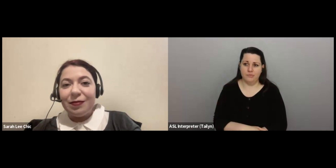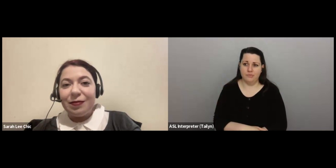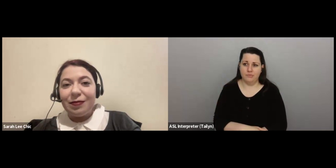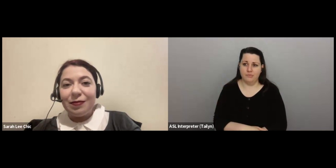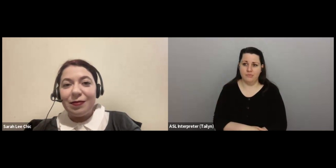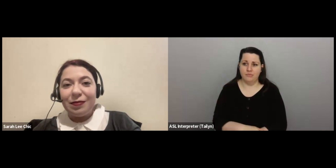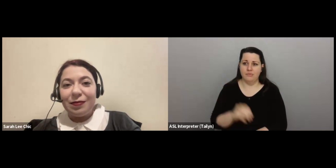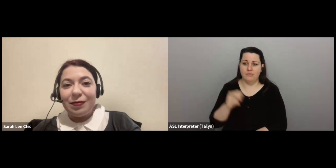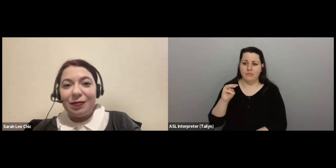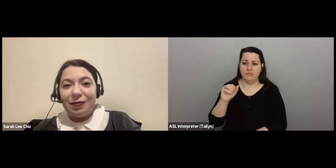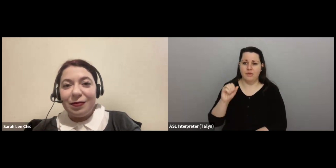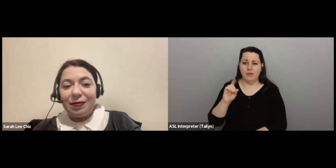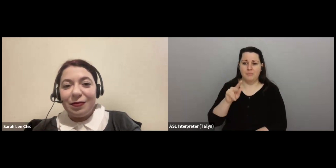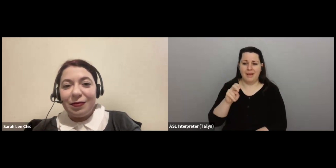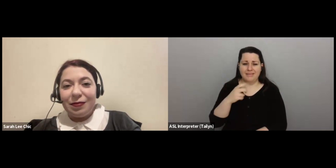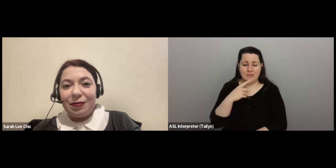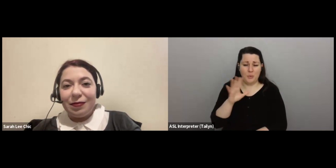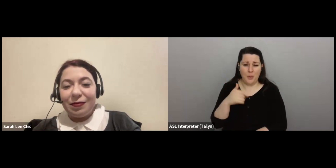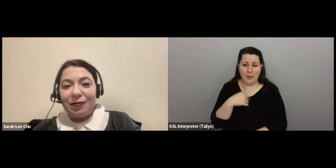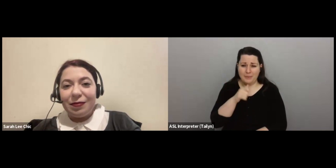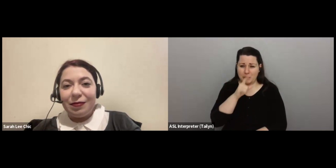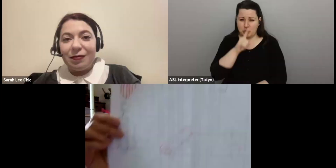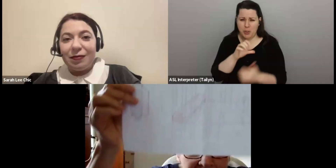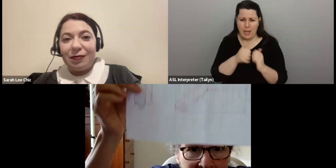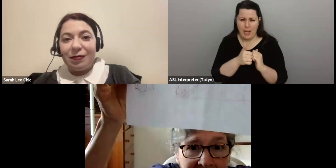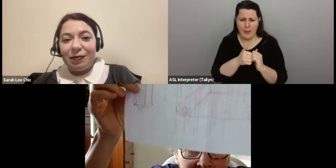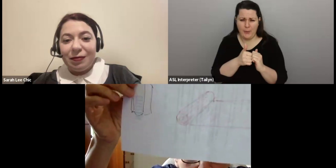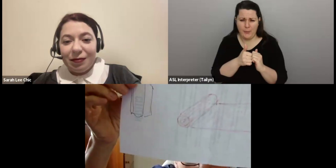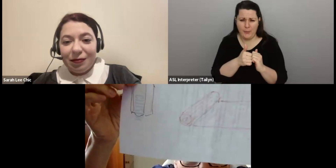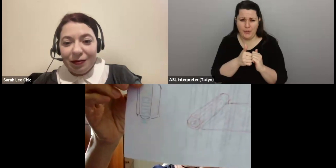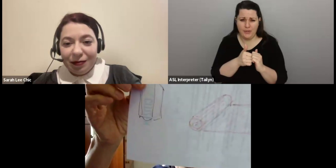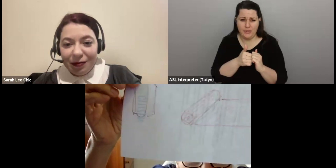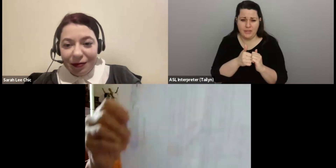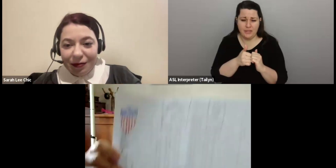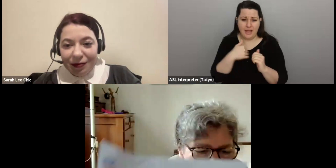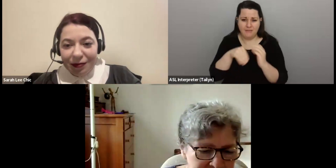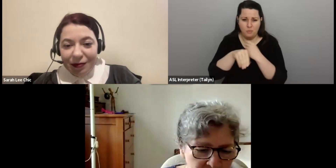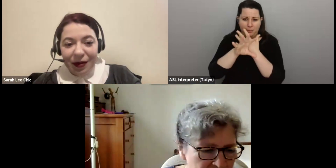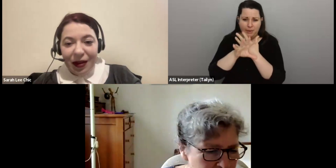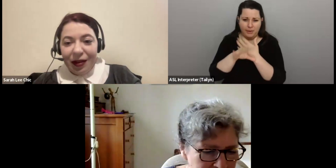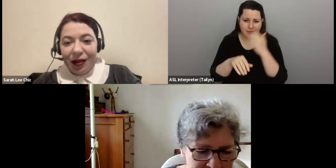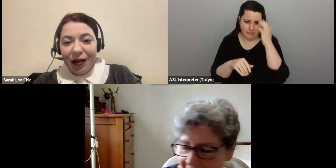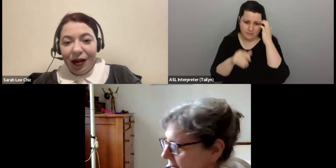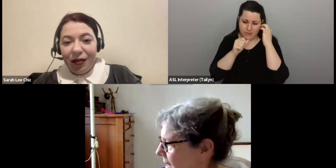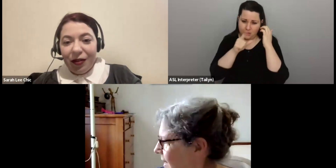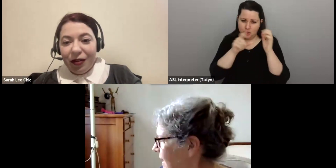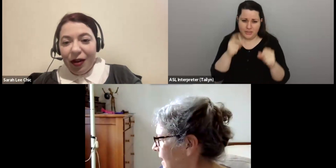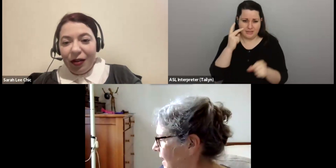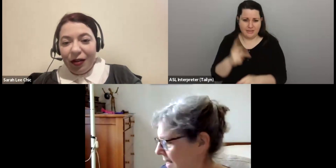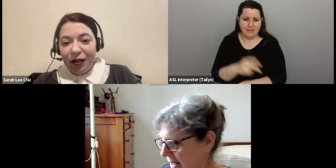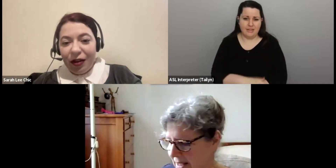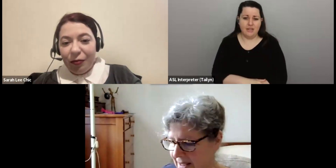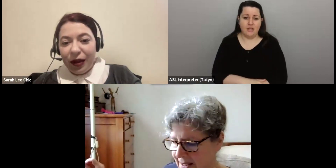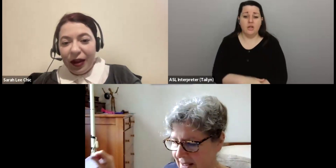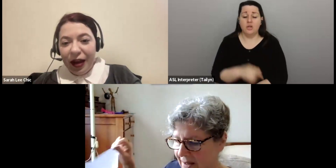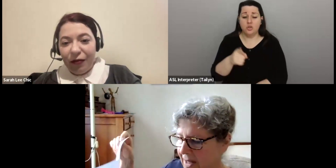Well, I'm not sure how to get it. I've got like a webcam. I'm not sure you're going to be able to see this. No,